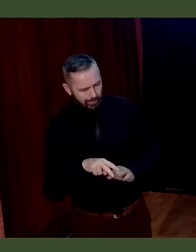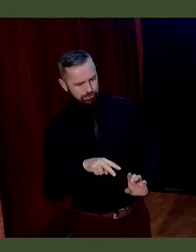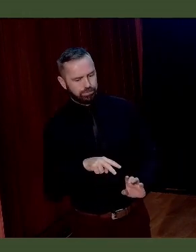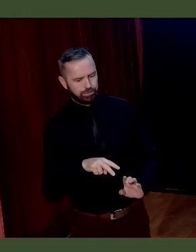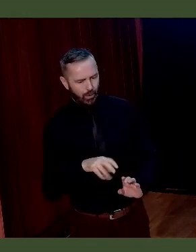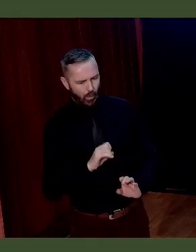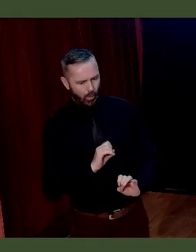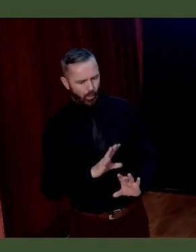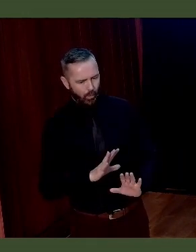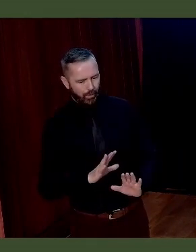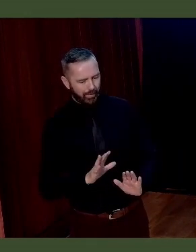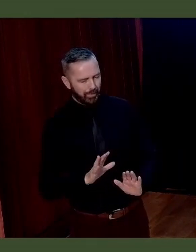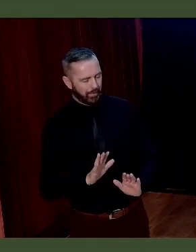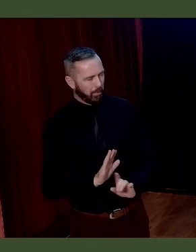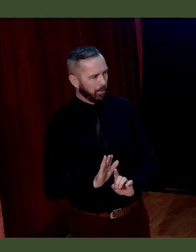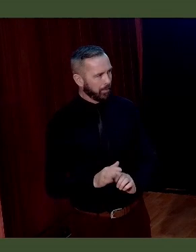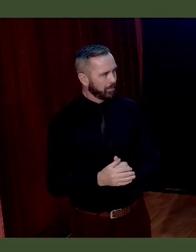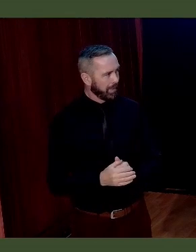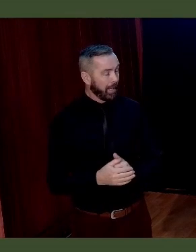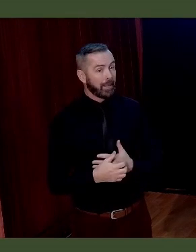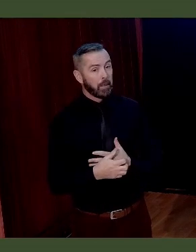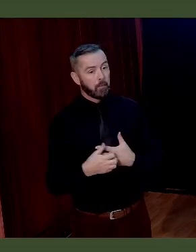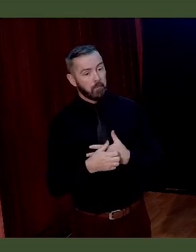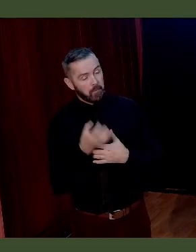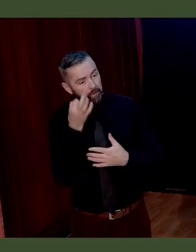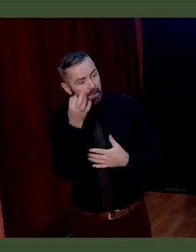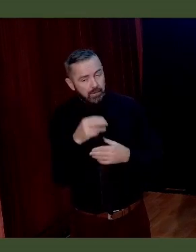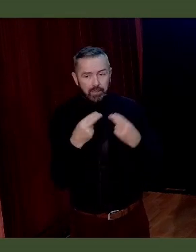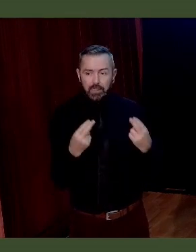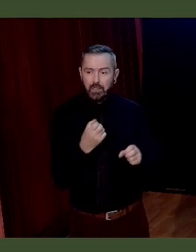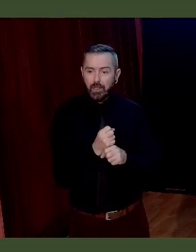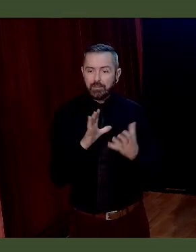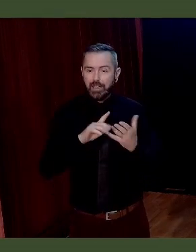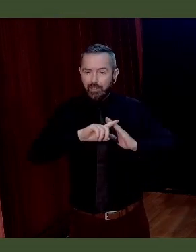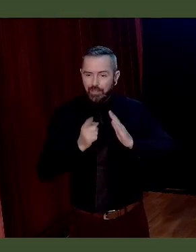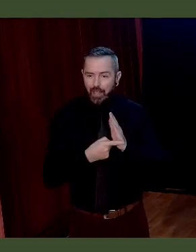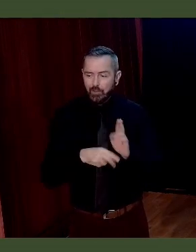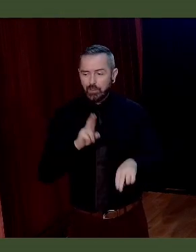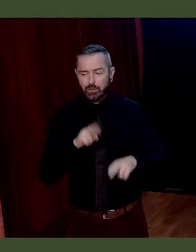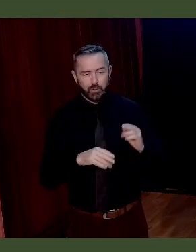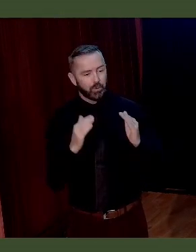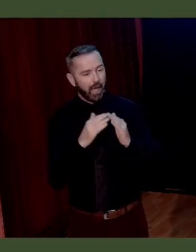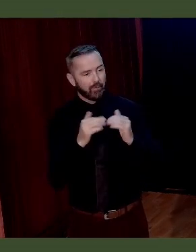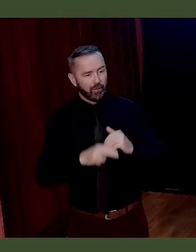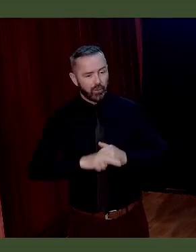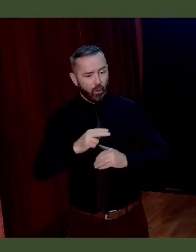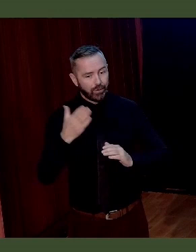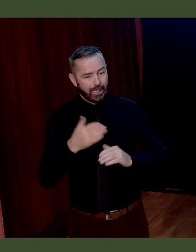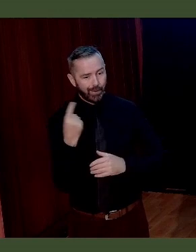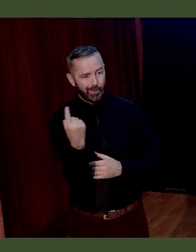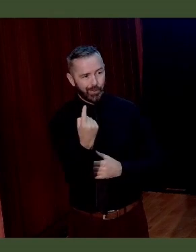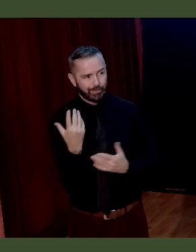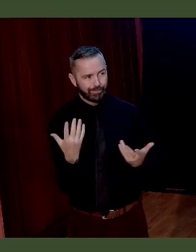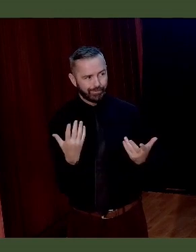oh. And they estimated that they needed 10,000 new dwellings for the north side